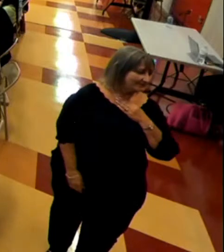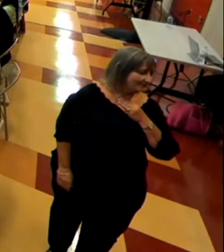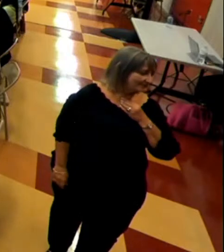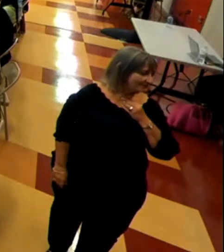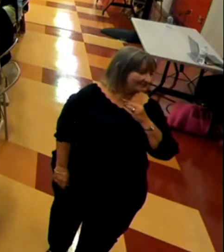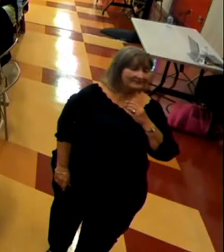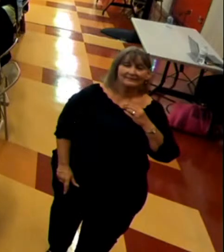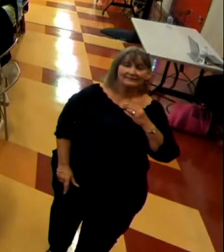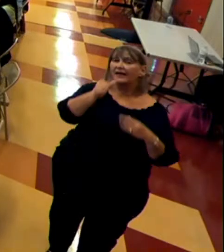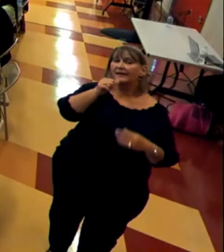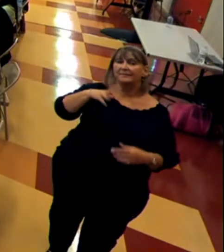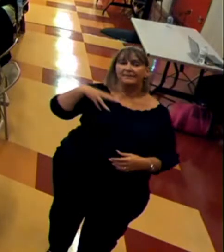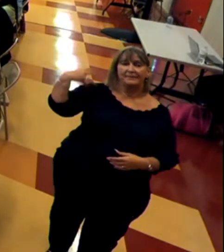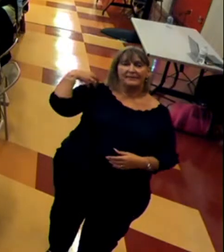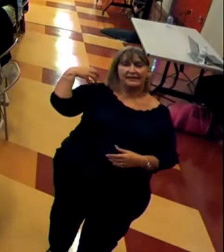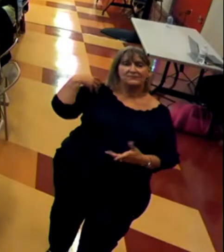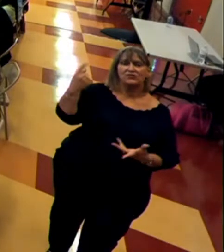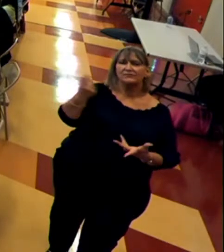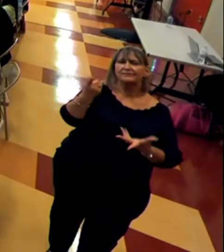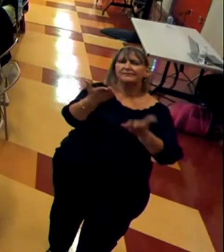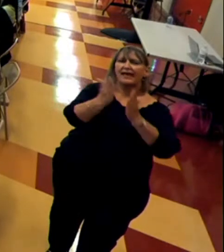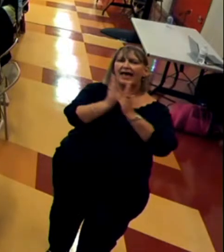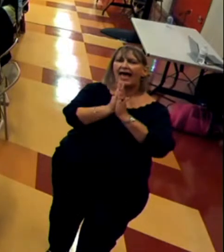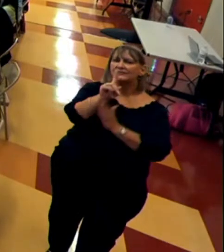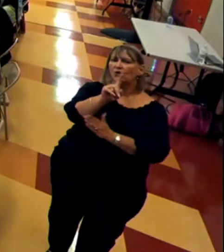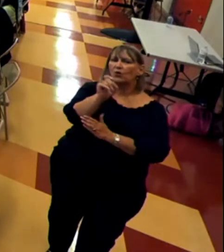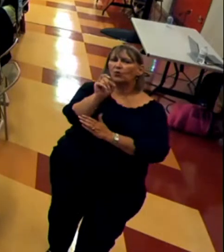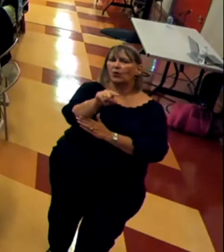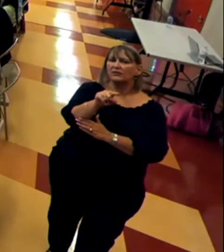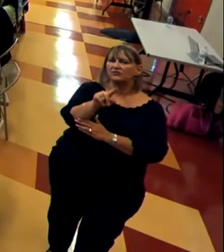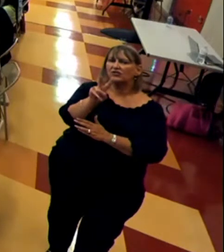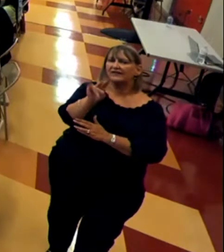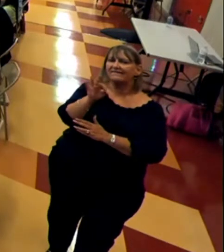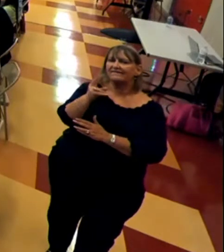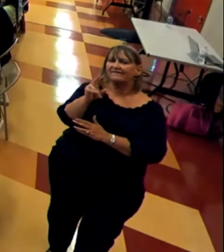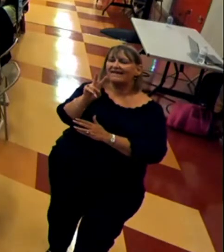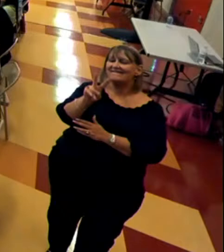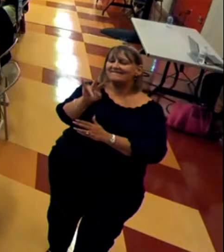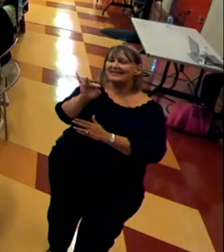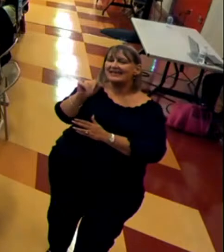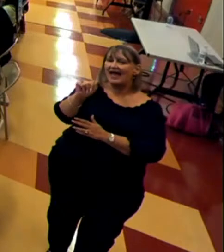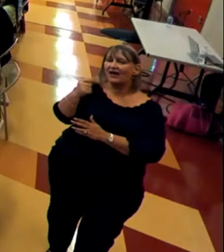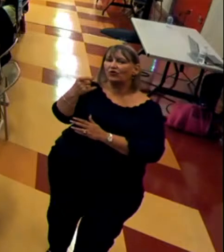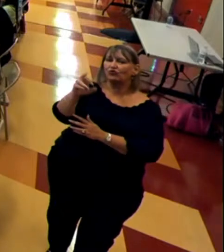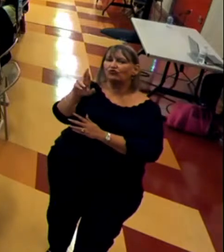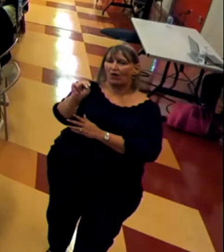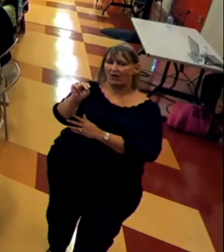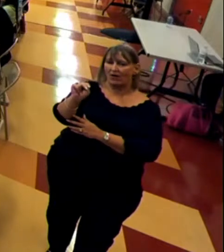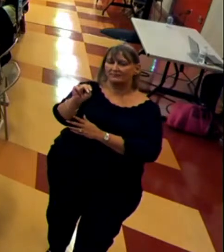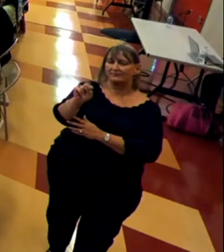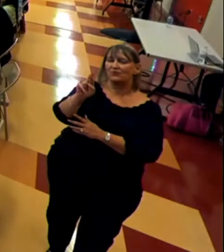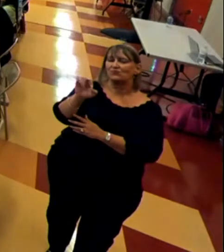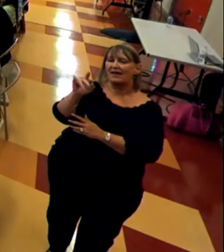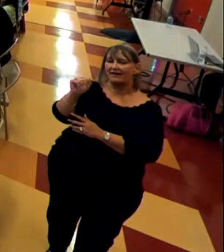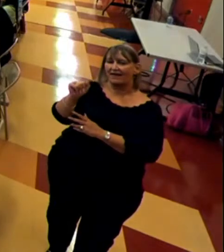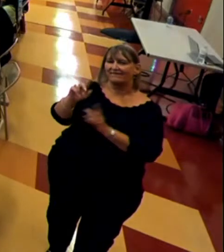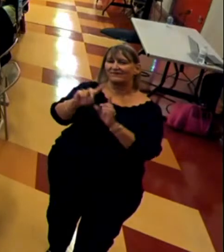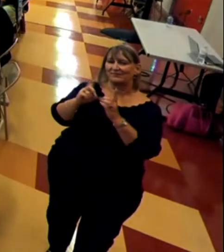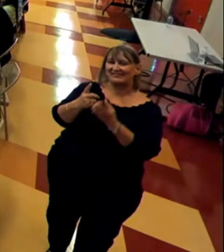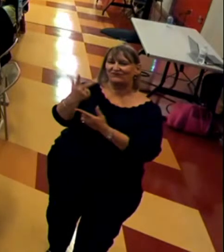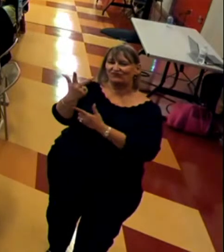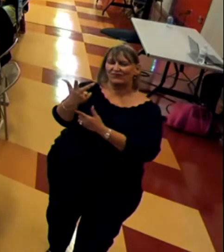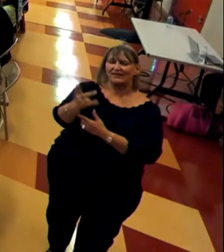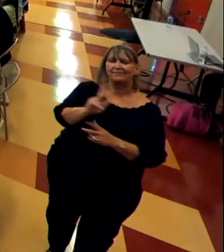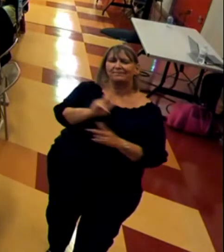Madam Chair, we got a question from Ms. Viagran. In the Rebecca Viagran, District 3, in the public